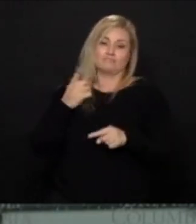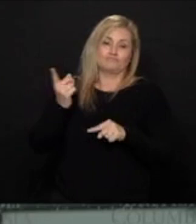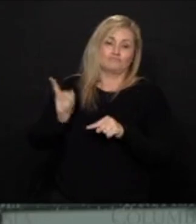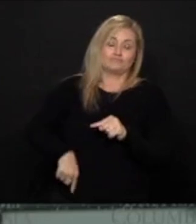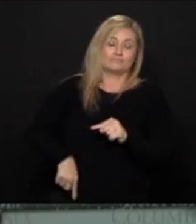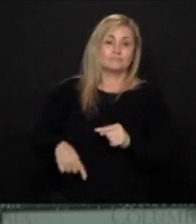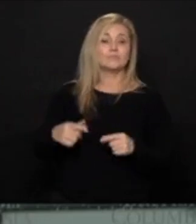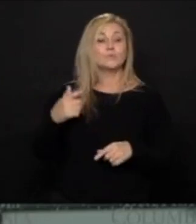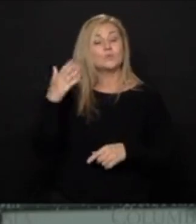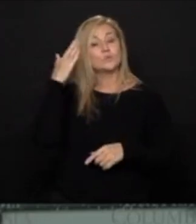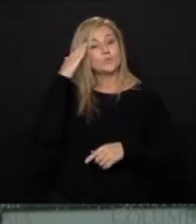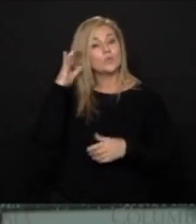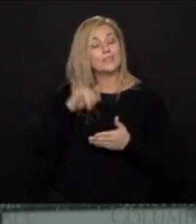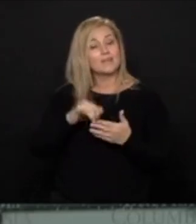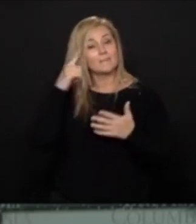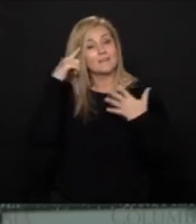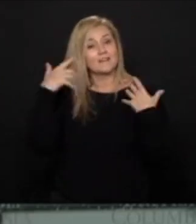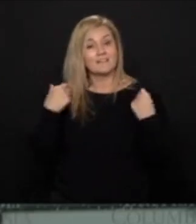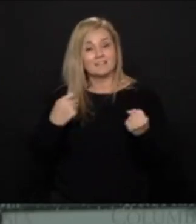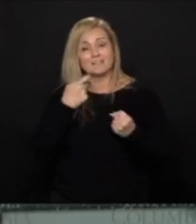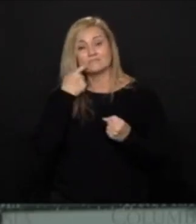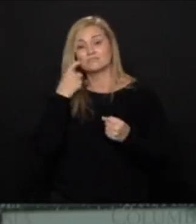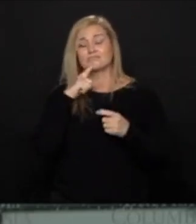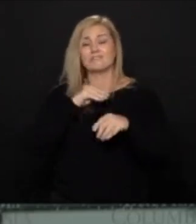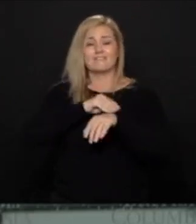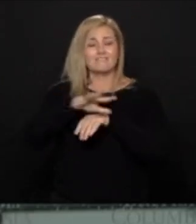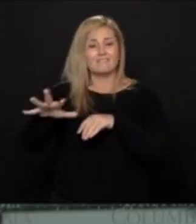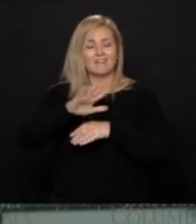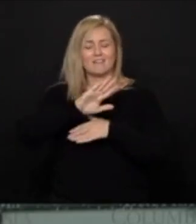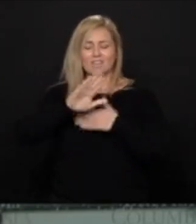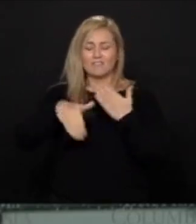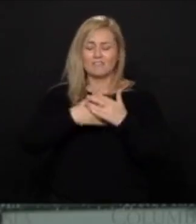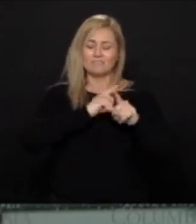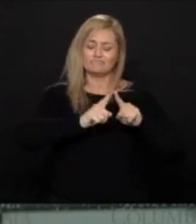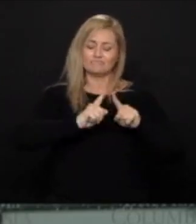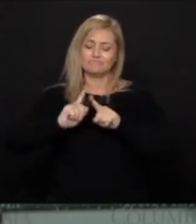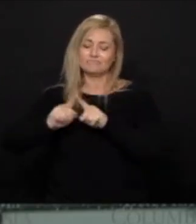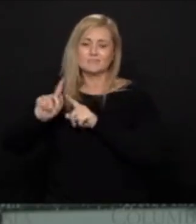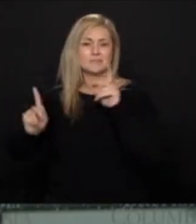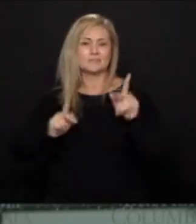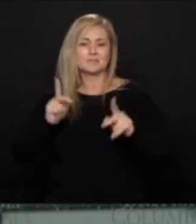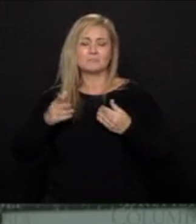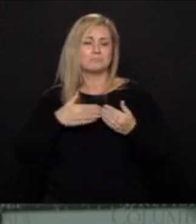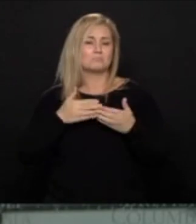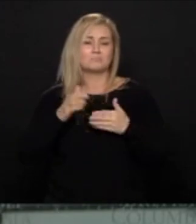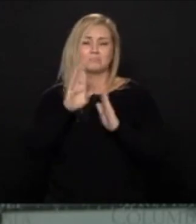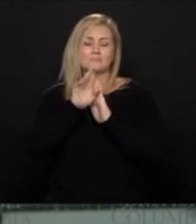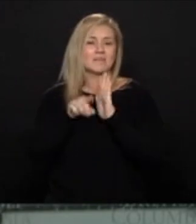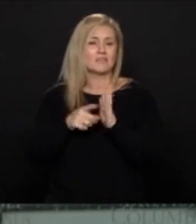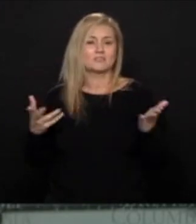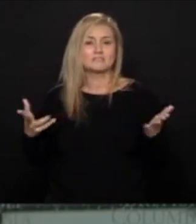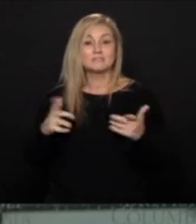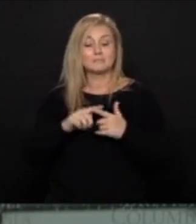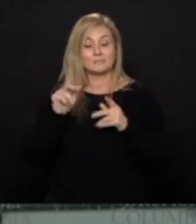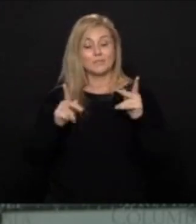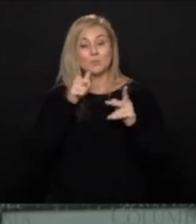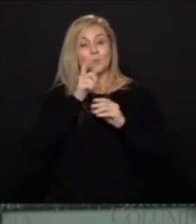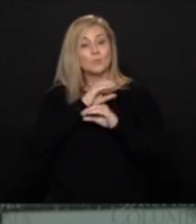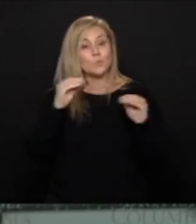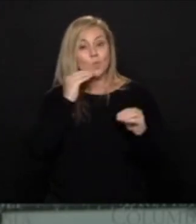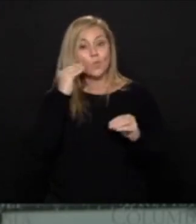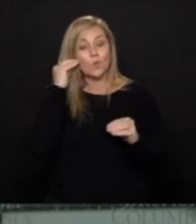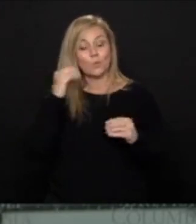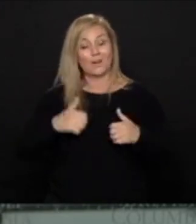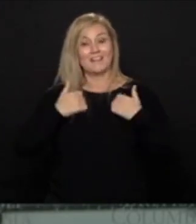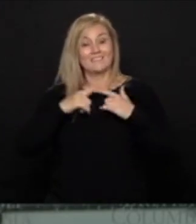And while we know that mental health and addictions affects people from all walks of life, There is no question that people who are homeless